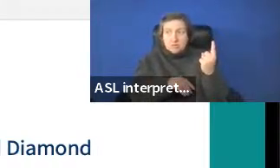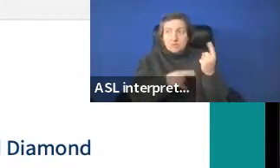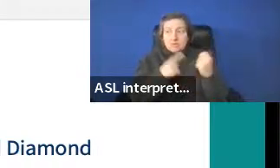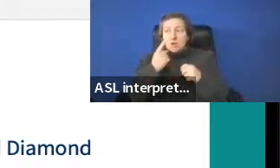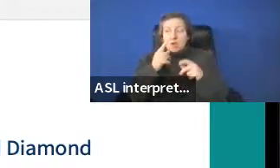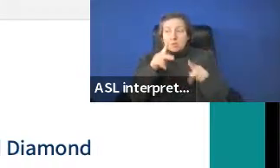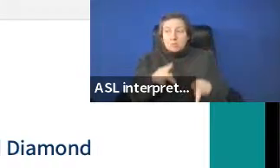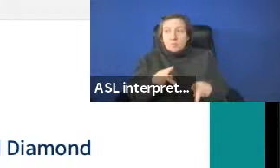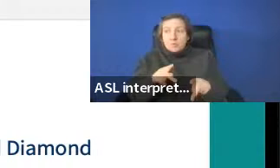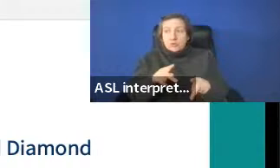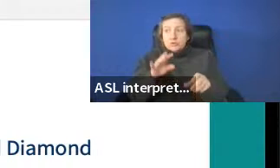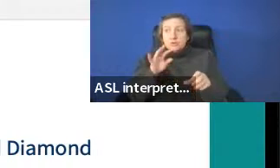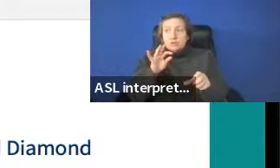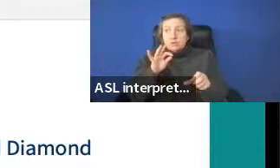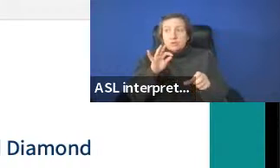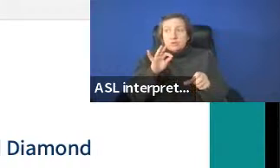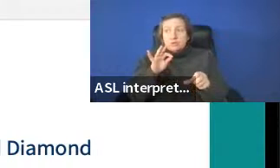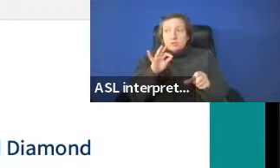person voting